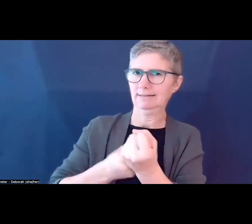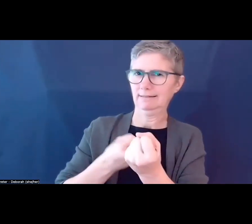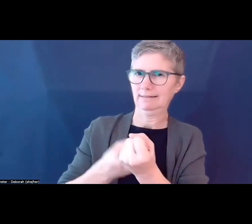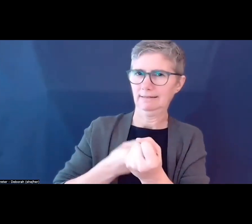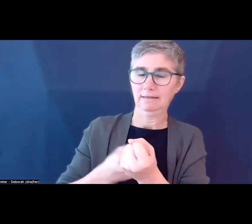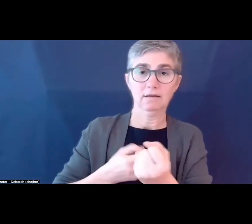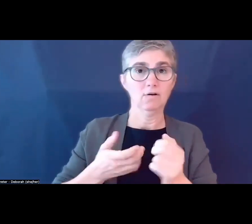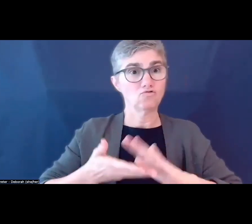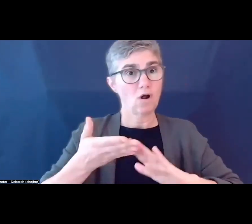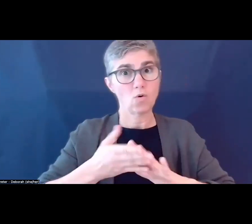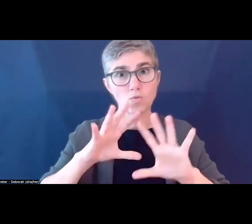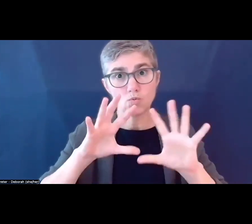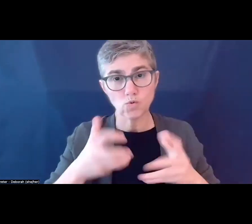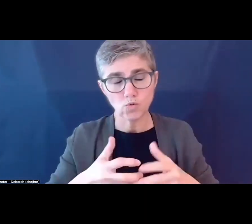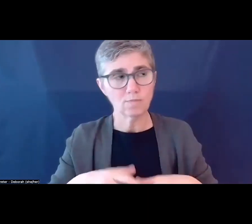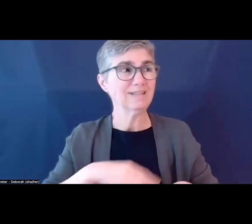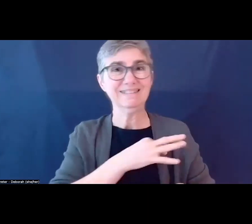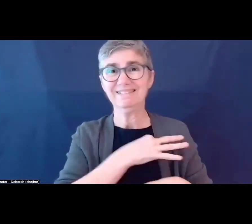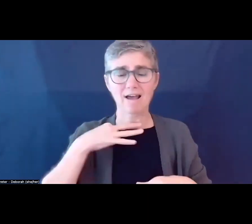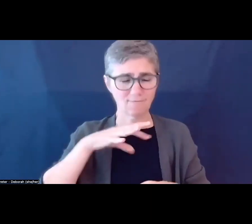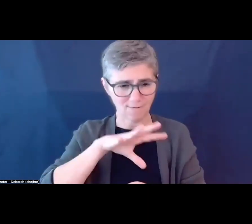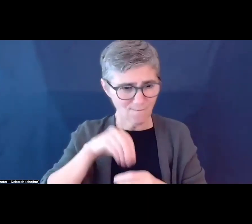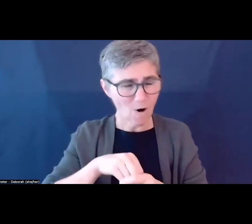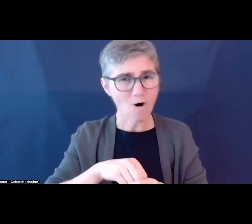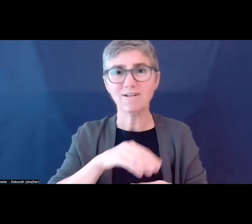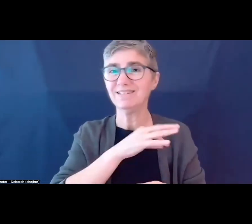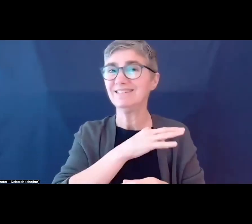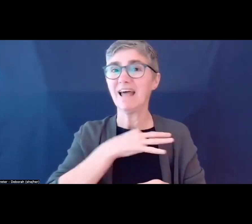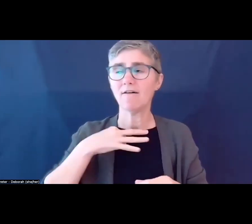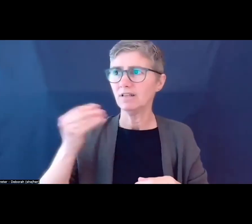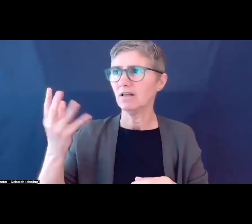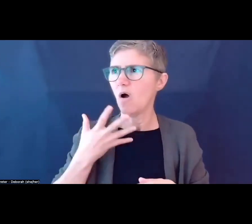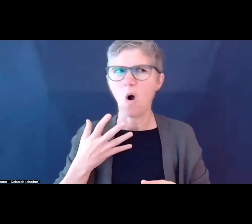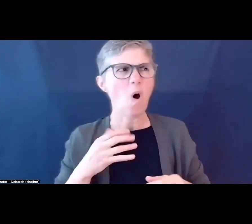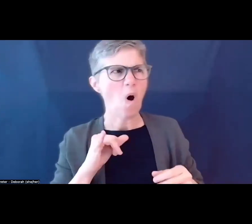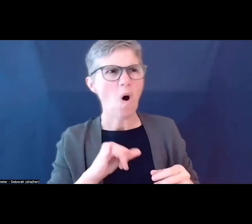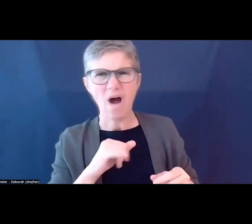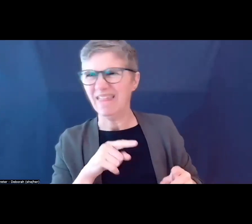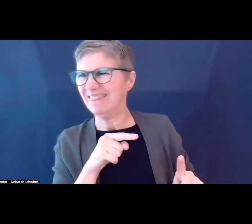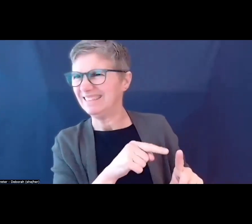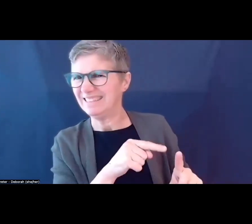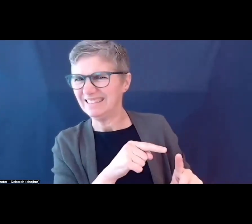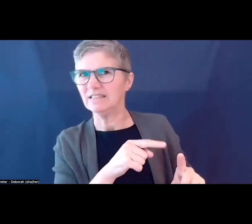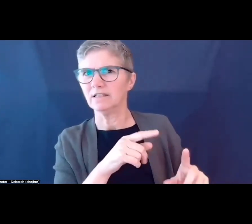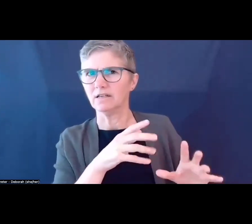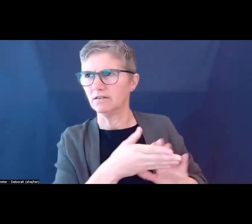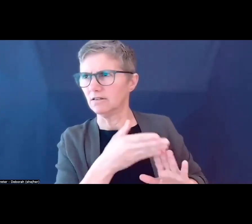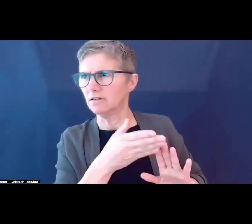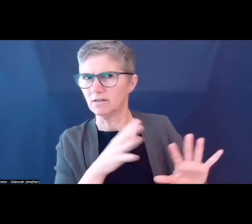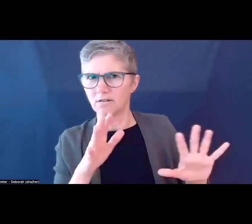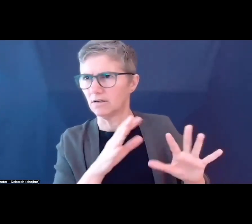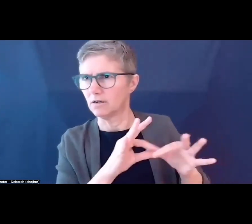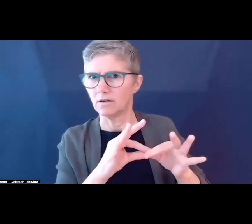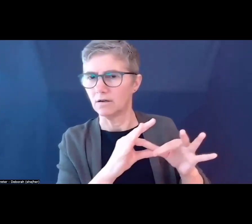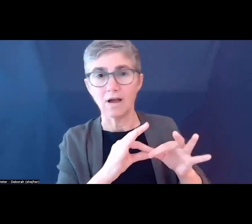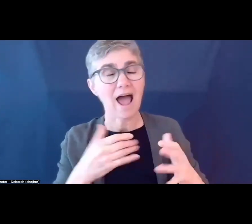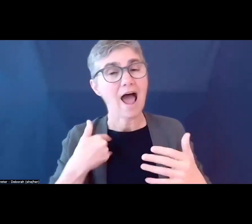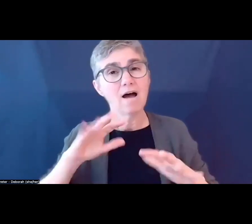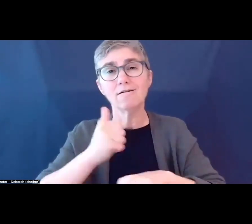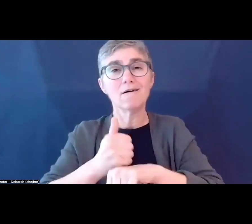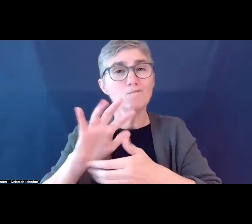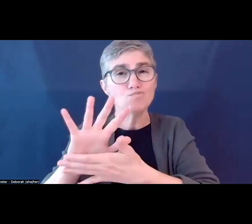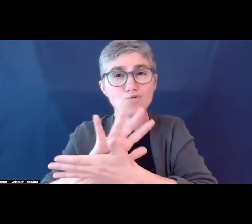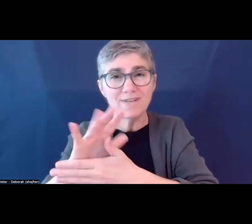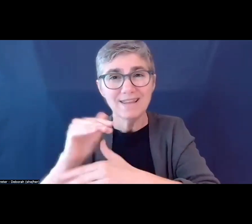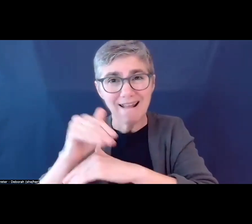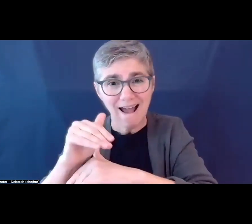the units. Staff are telling me, oh, this is a calm app. We can use it to run group. We have movie nights. And we go